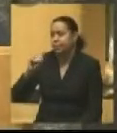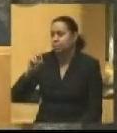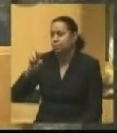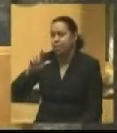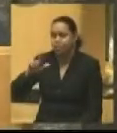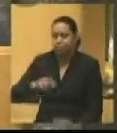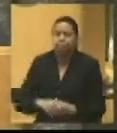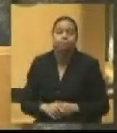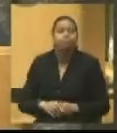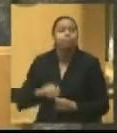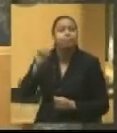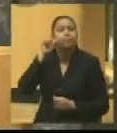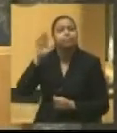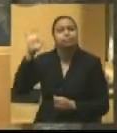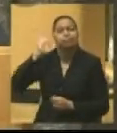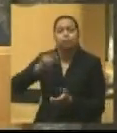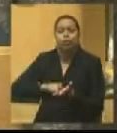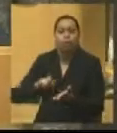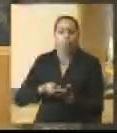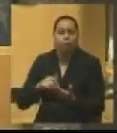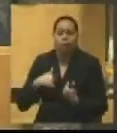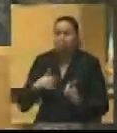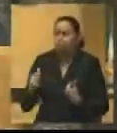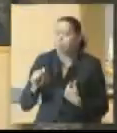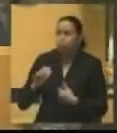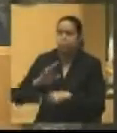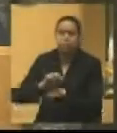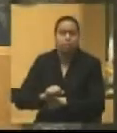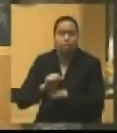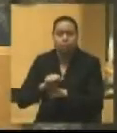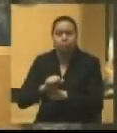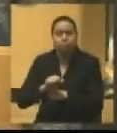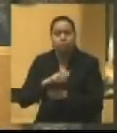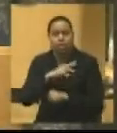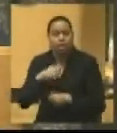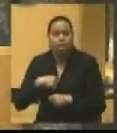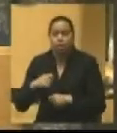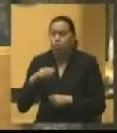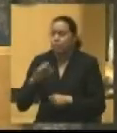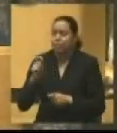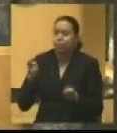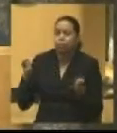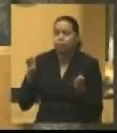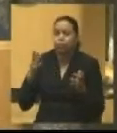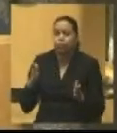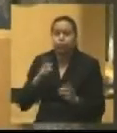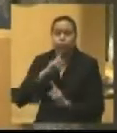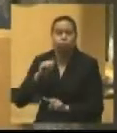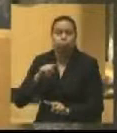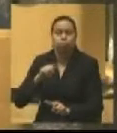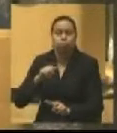Abraham Lincoln once wrote, "As I would not be a slave, so I would not be a master."